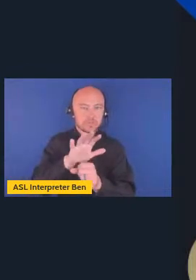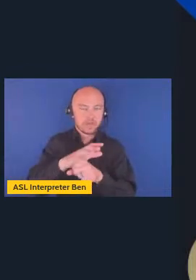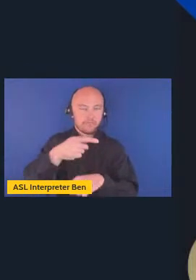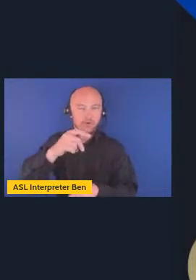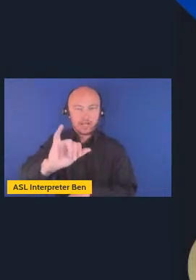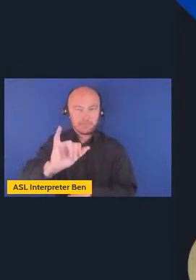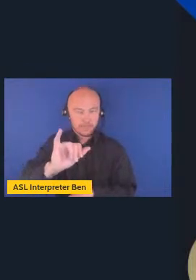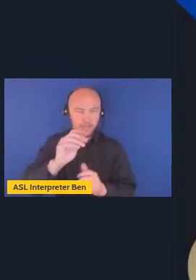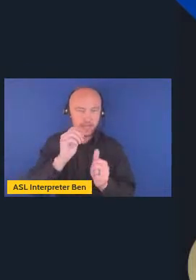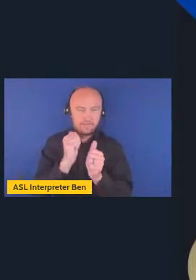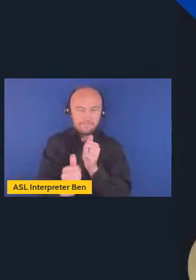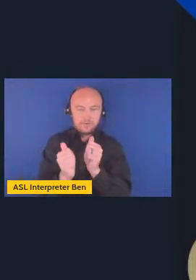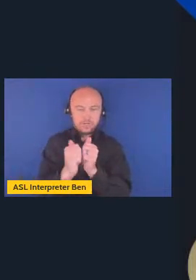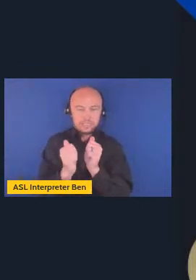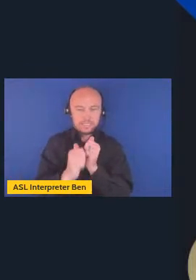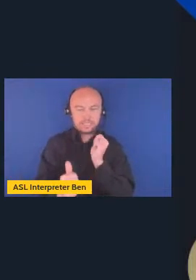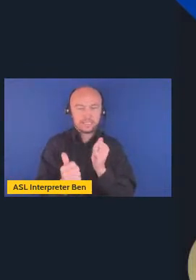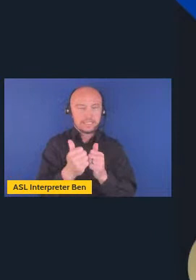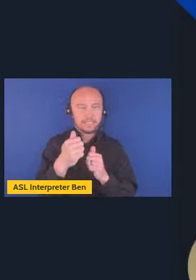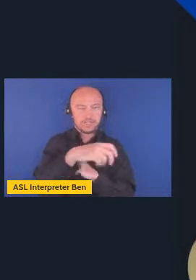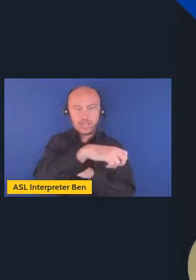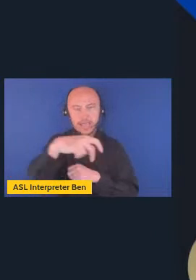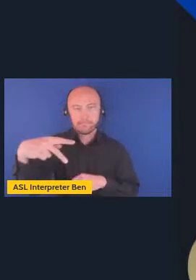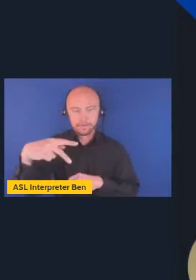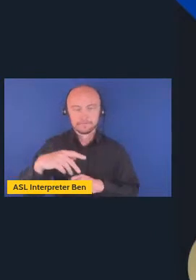each application.